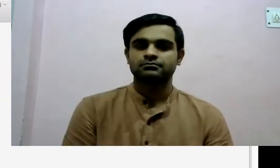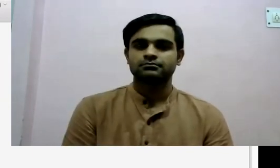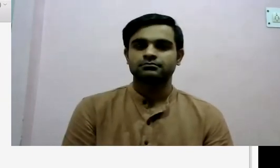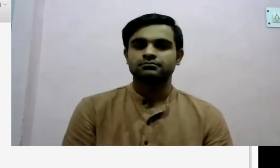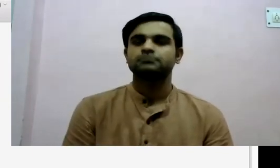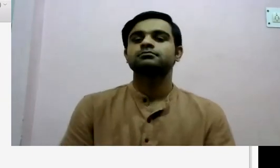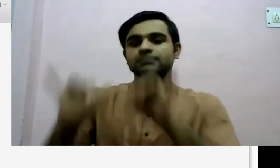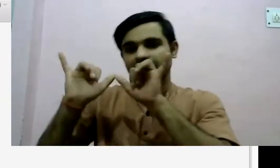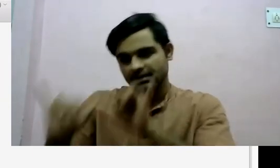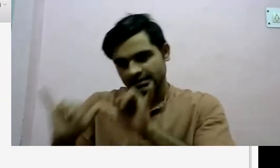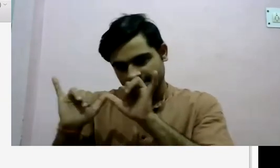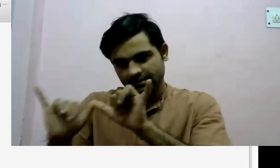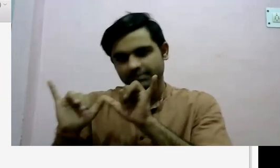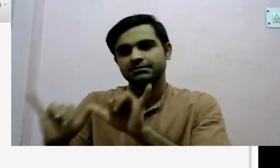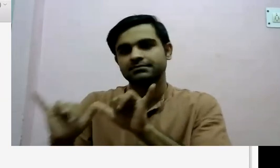Stay.